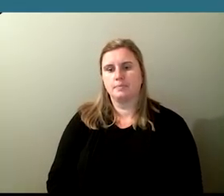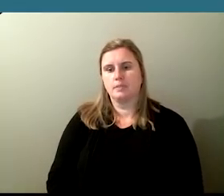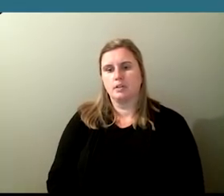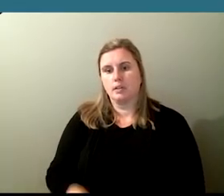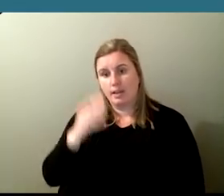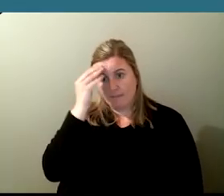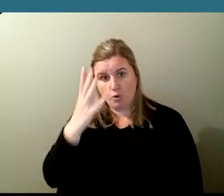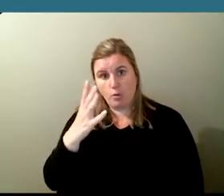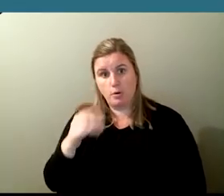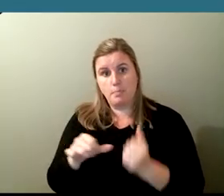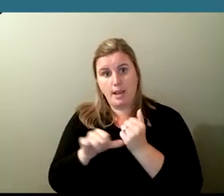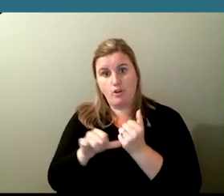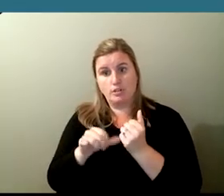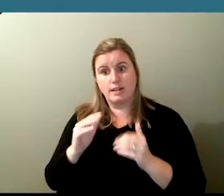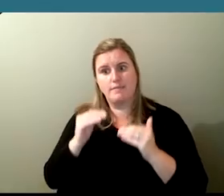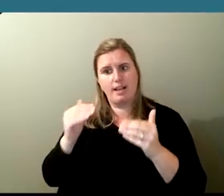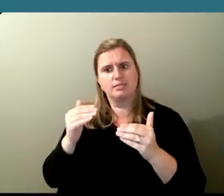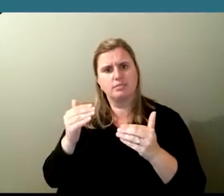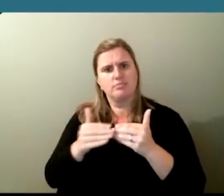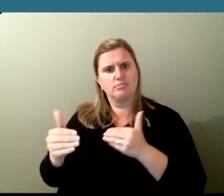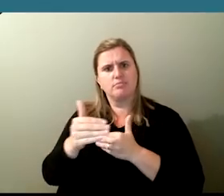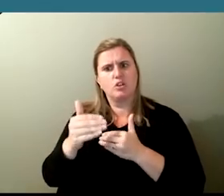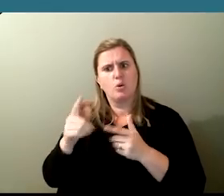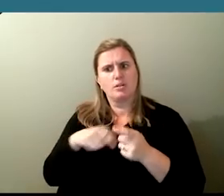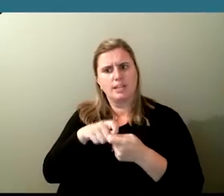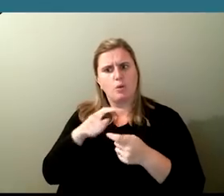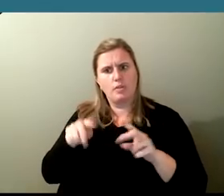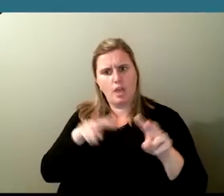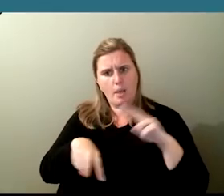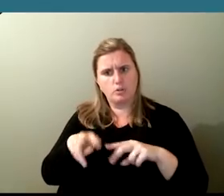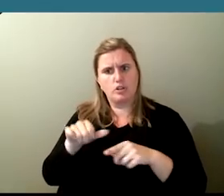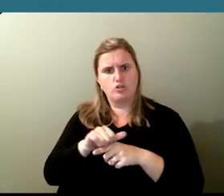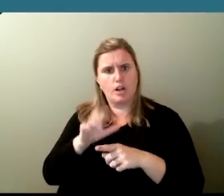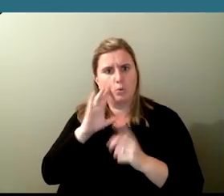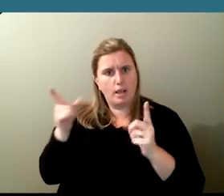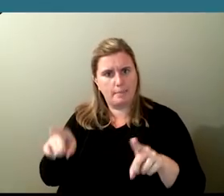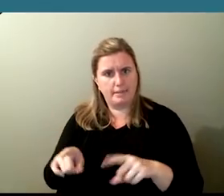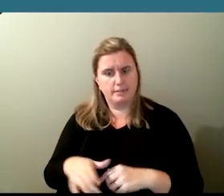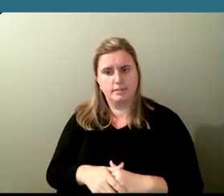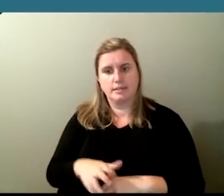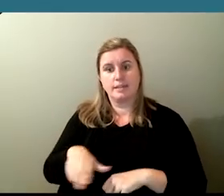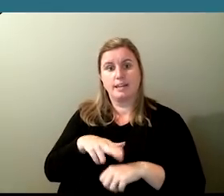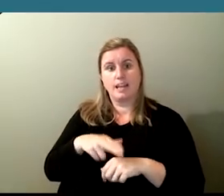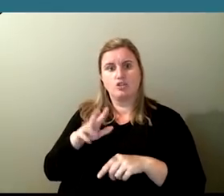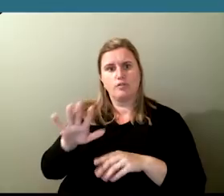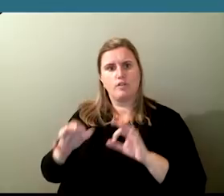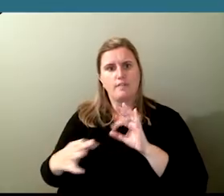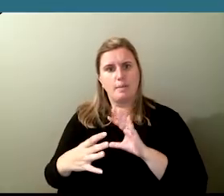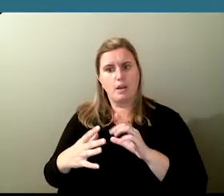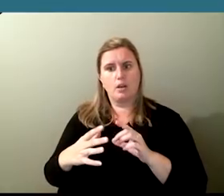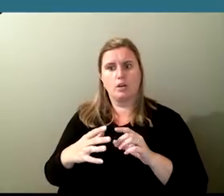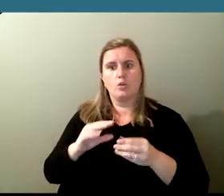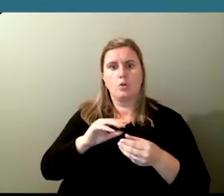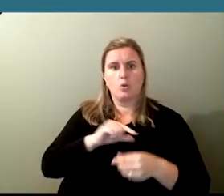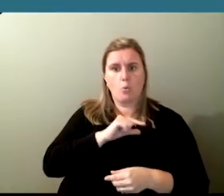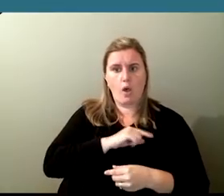Informing peer educators in advance exactly when the observation and the training will be conducted. The nature of feedback, quality and immediacy of the feedback